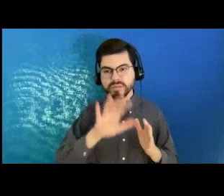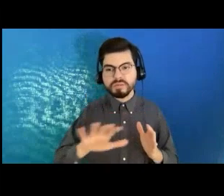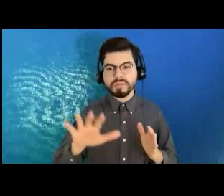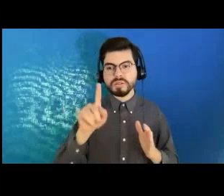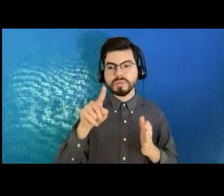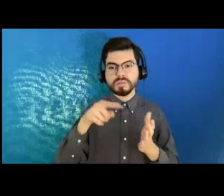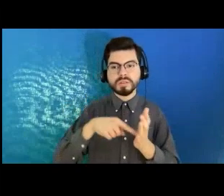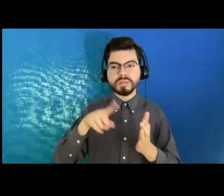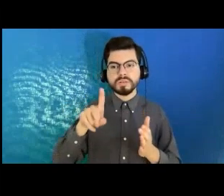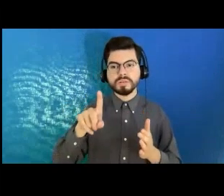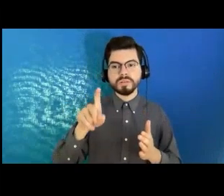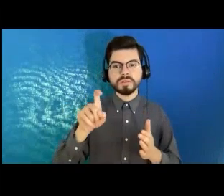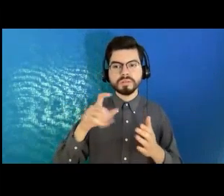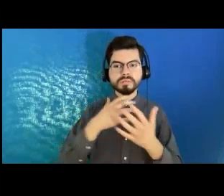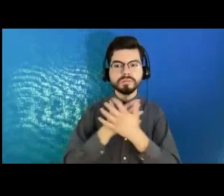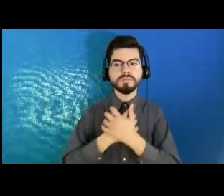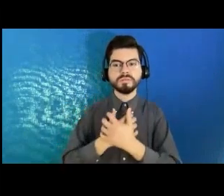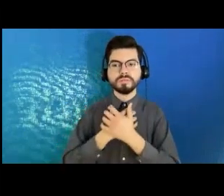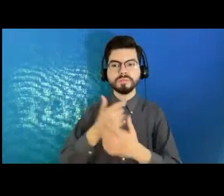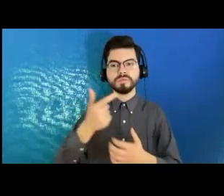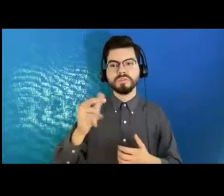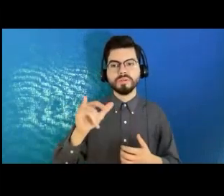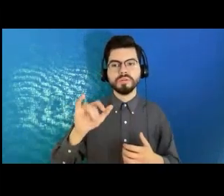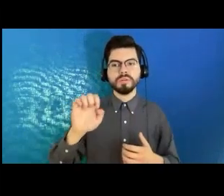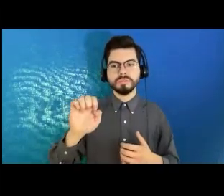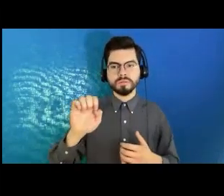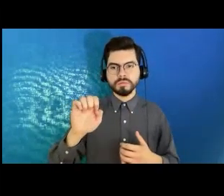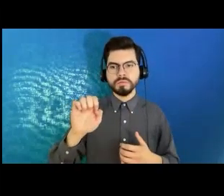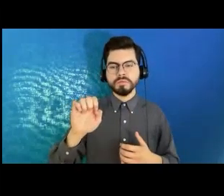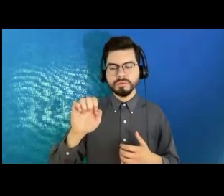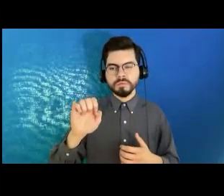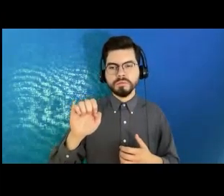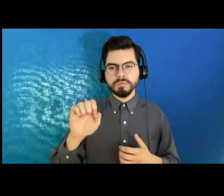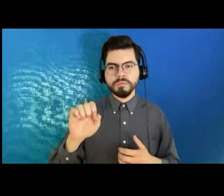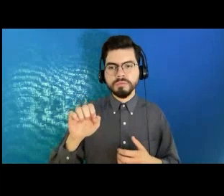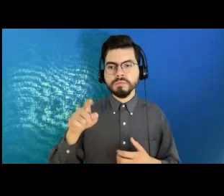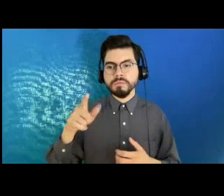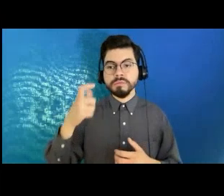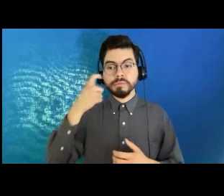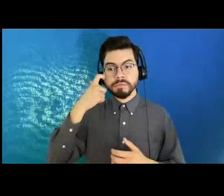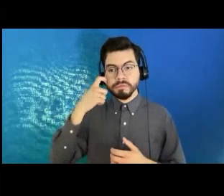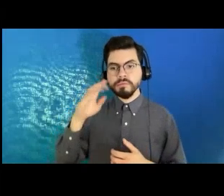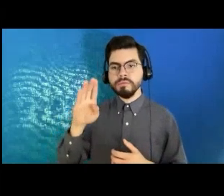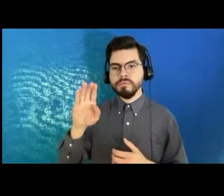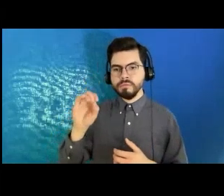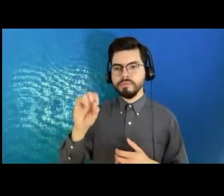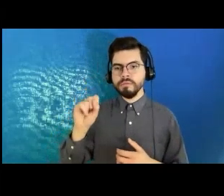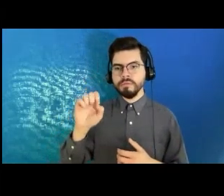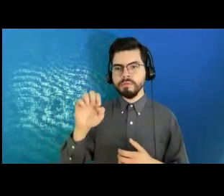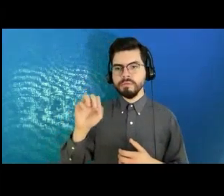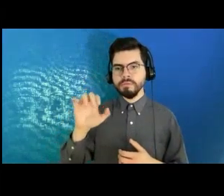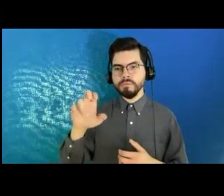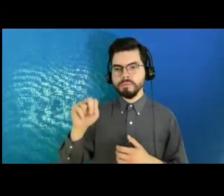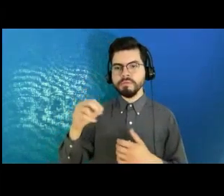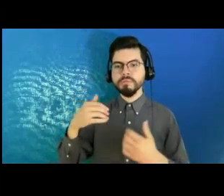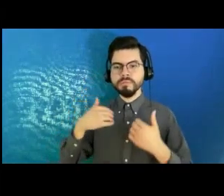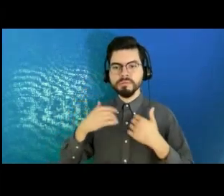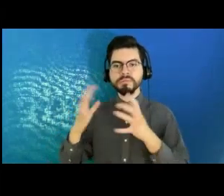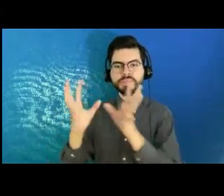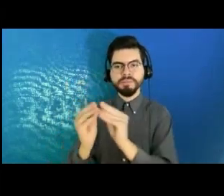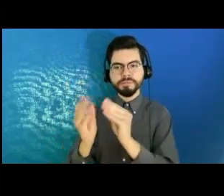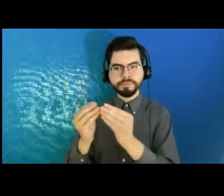GYE. I just got back from a couple of meetings that we had recently in Bozeman to talk about that. The biggest